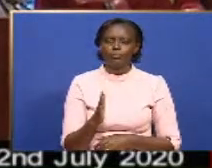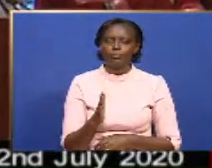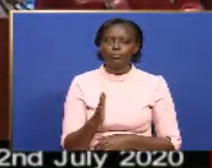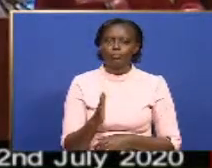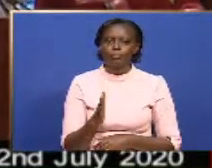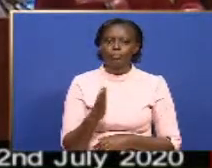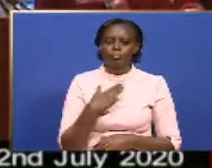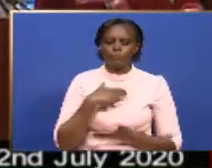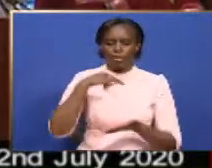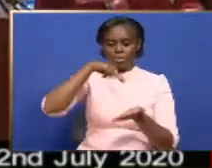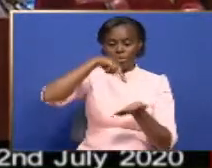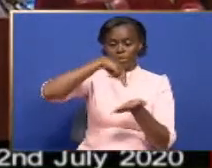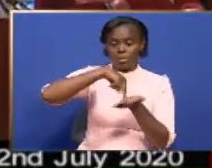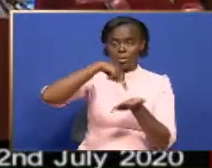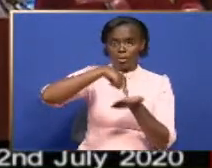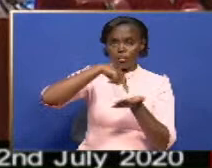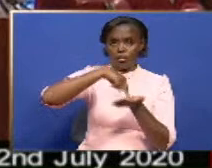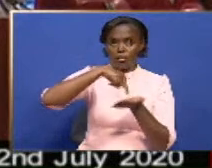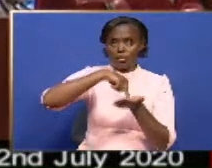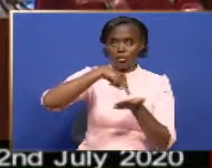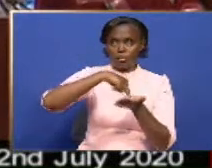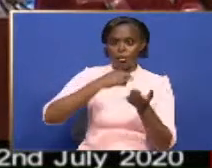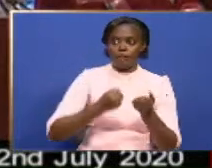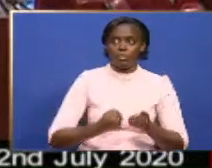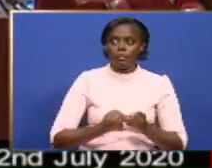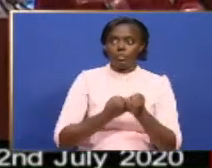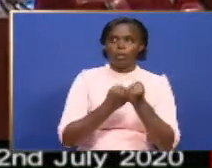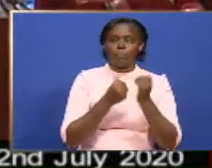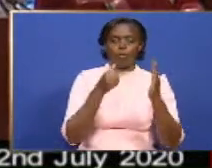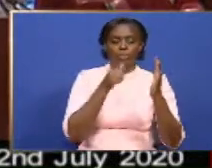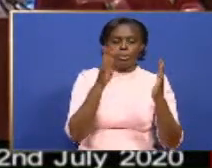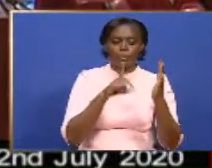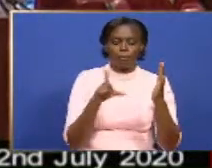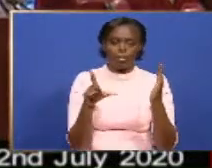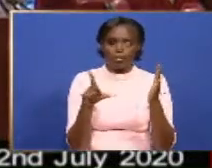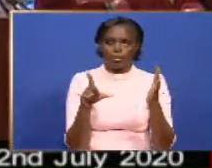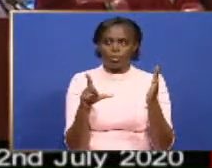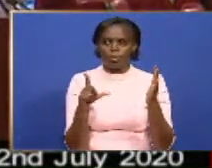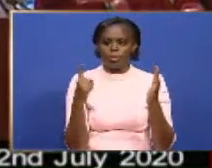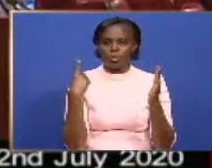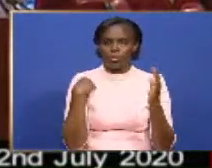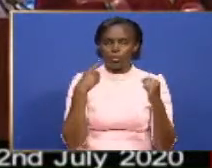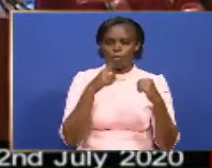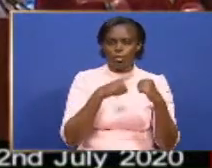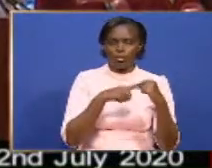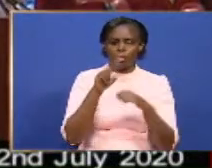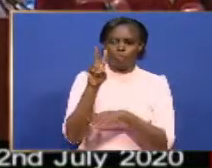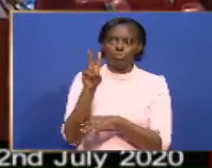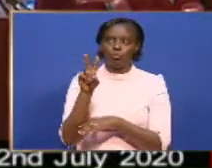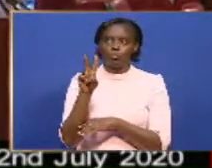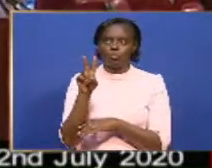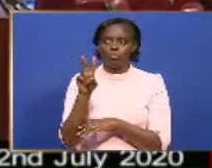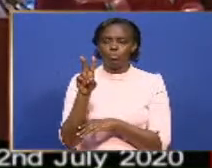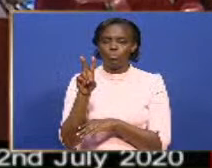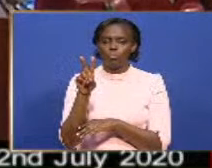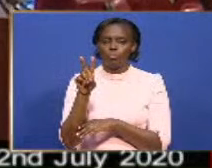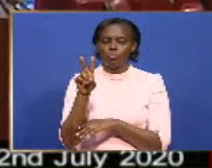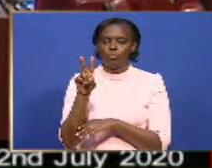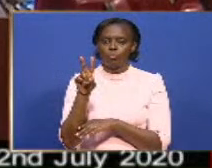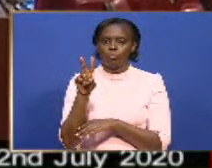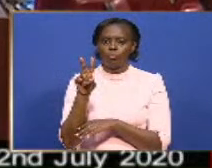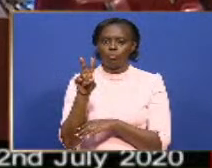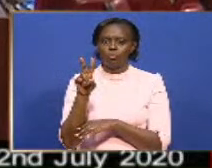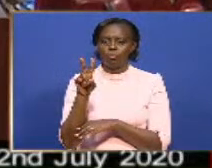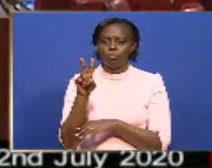I arise to support this bill, number 62. From